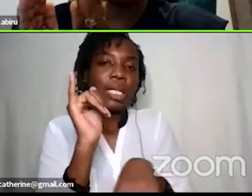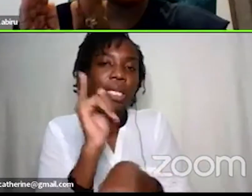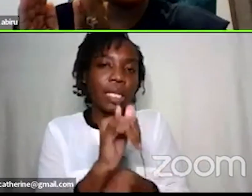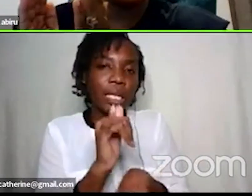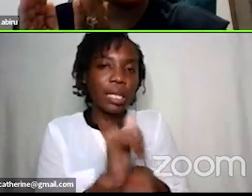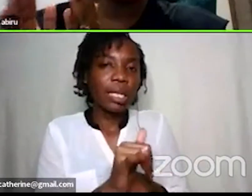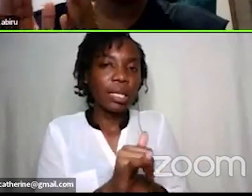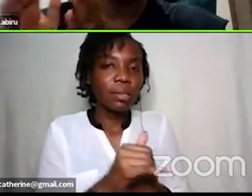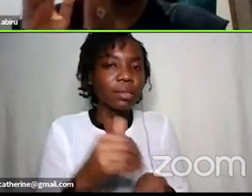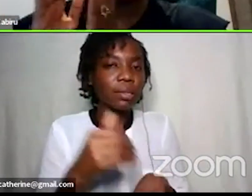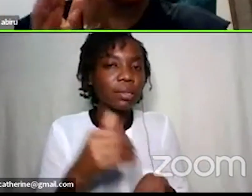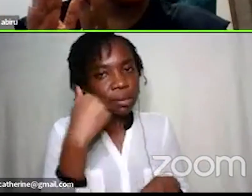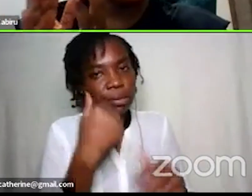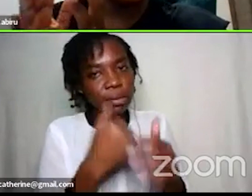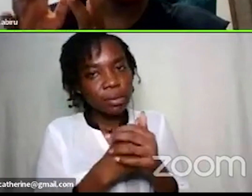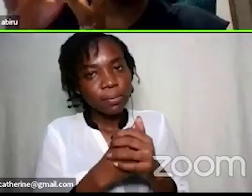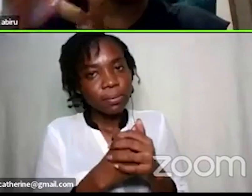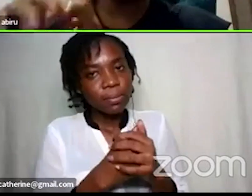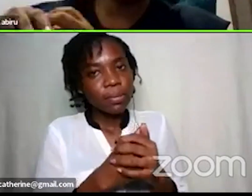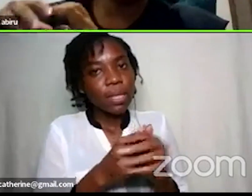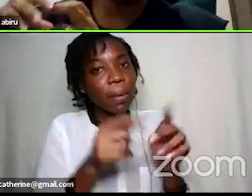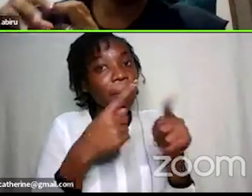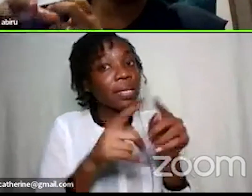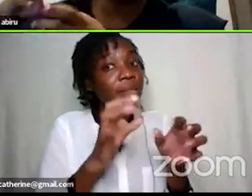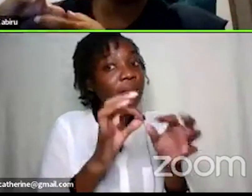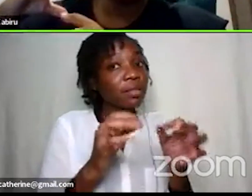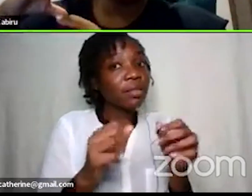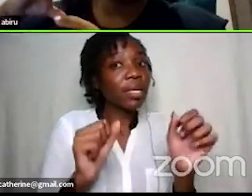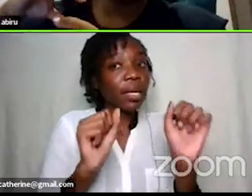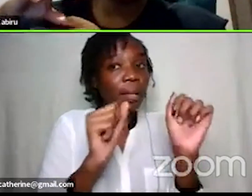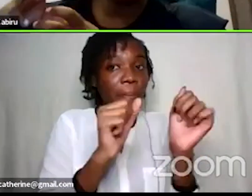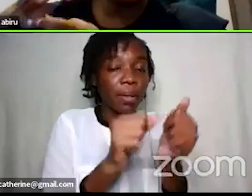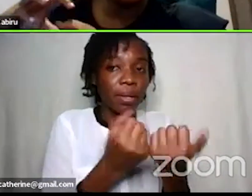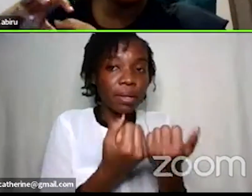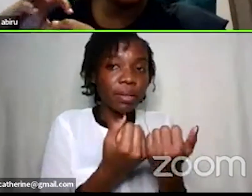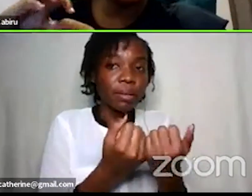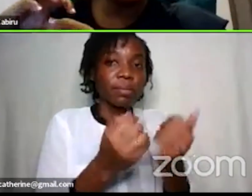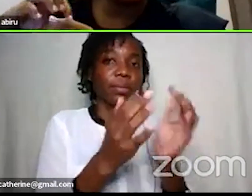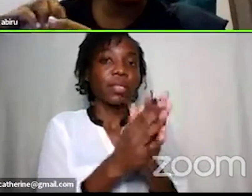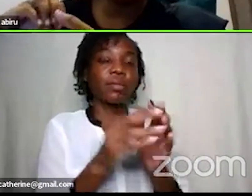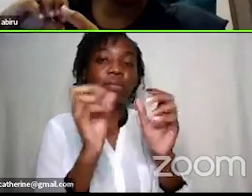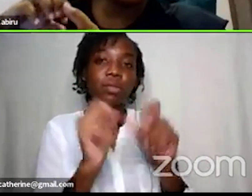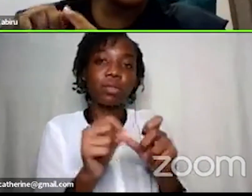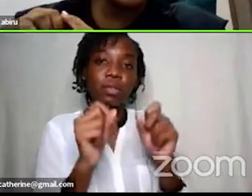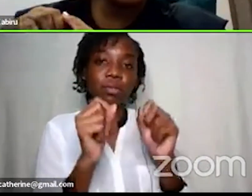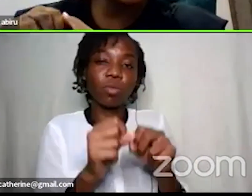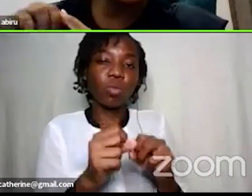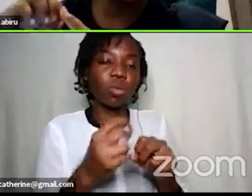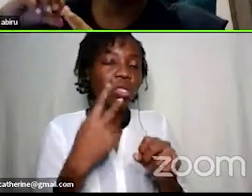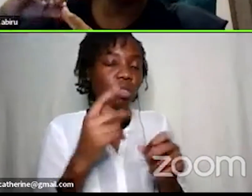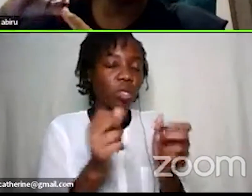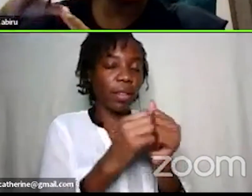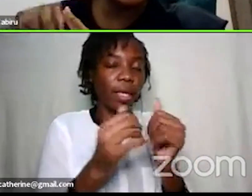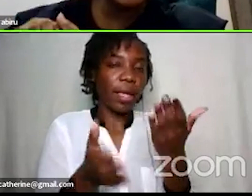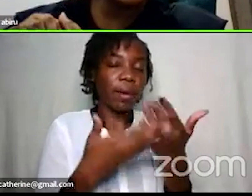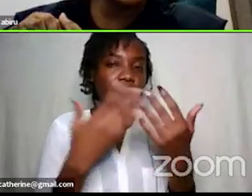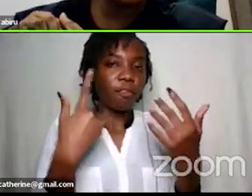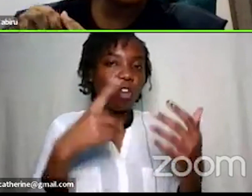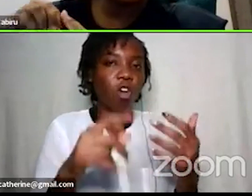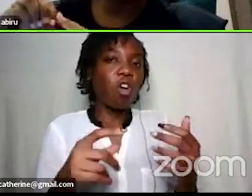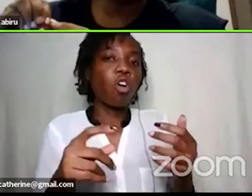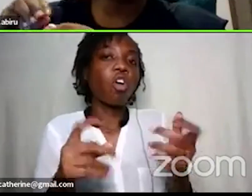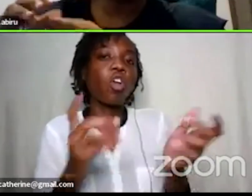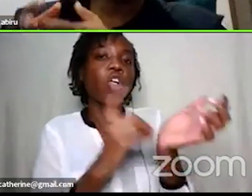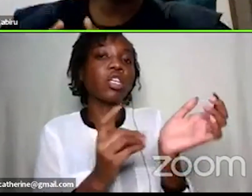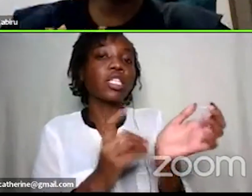or disruption, but when it happens and you're able to navigate it with the help of your therapist or your